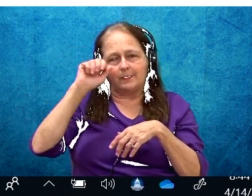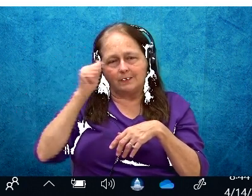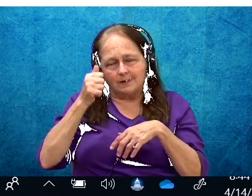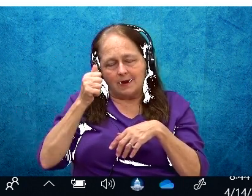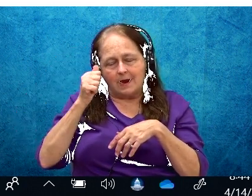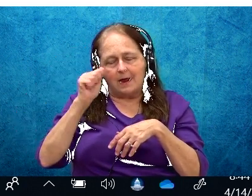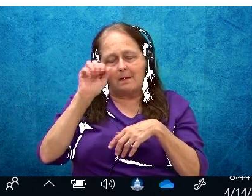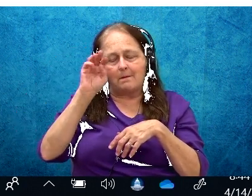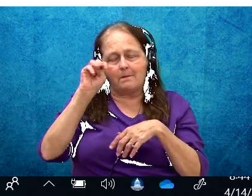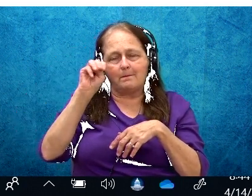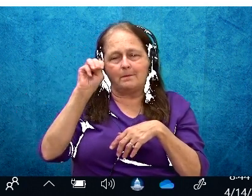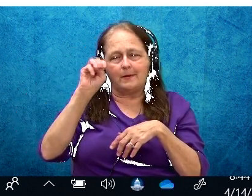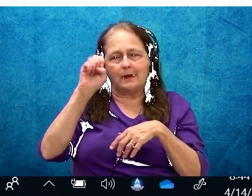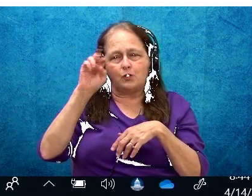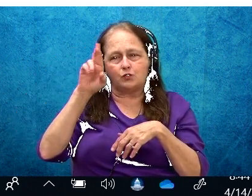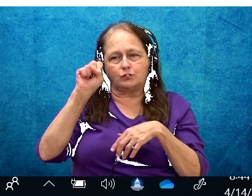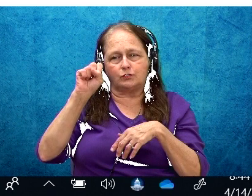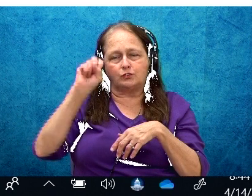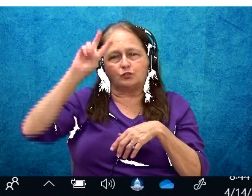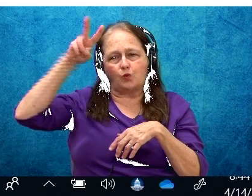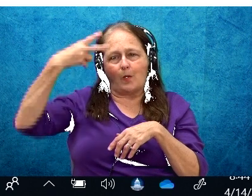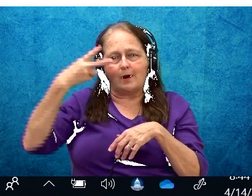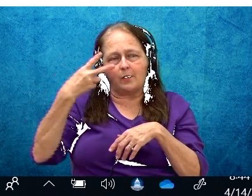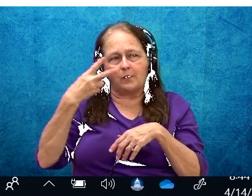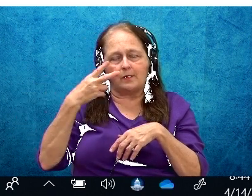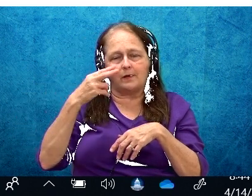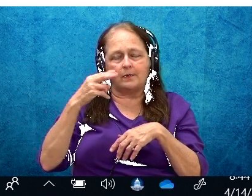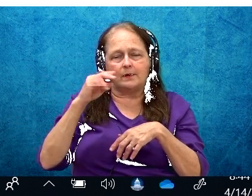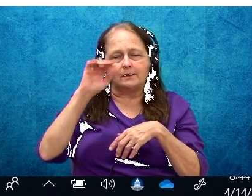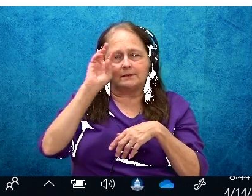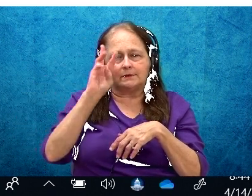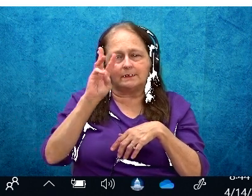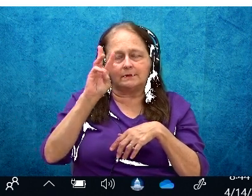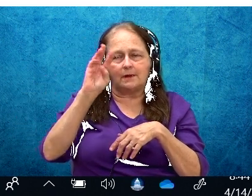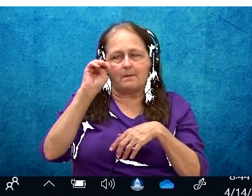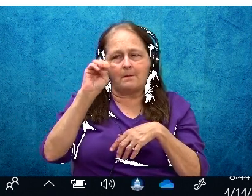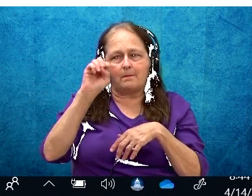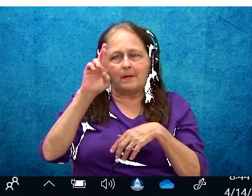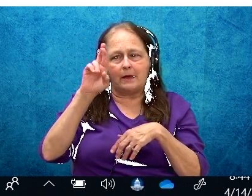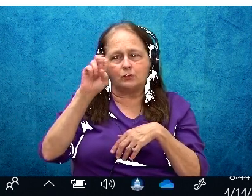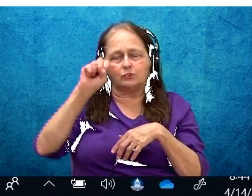meters squared. And the height is 6 meters squared.